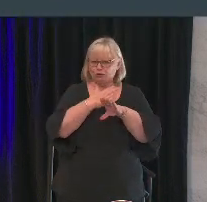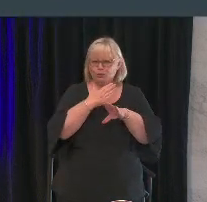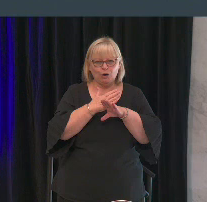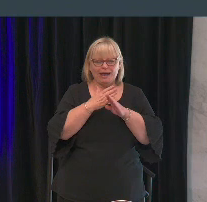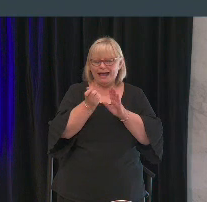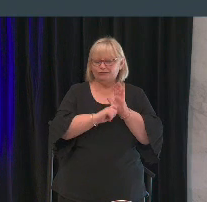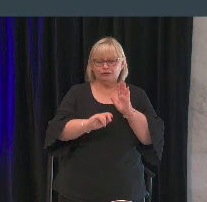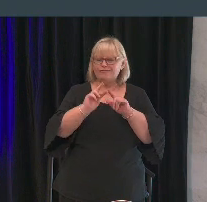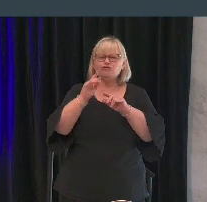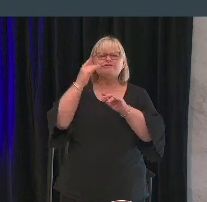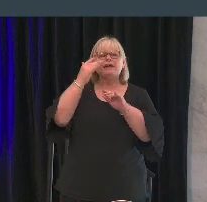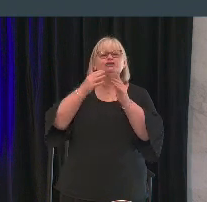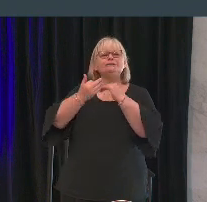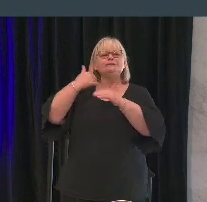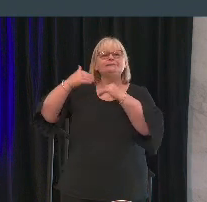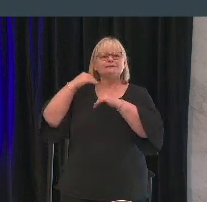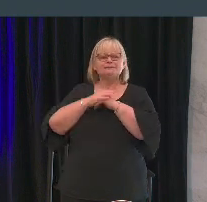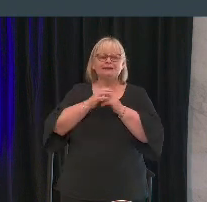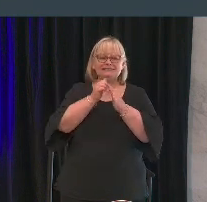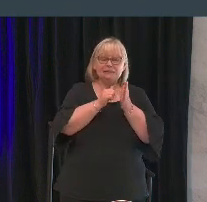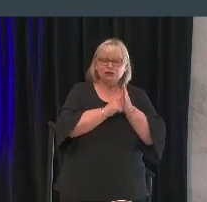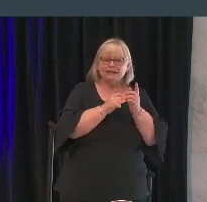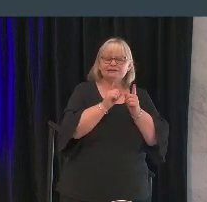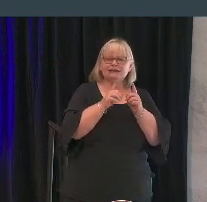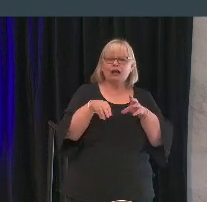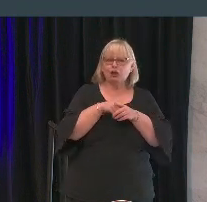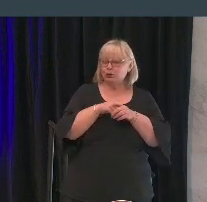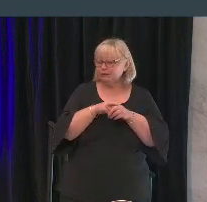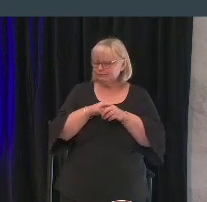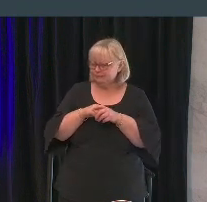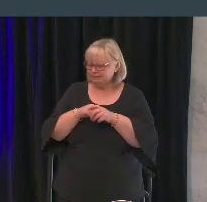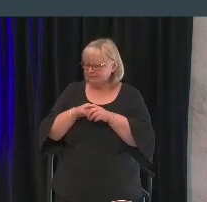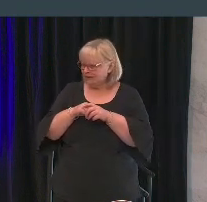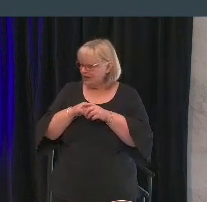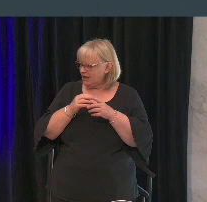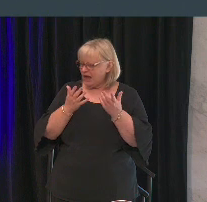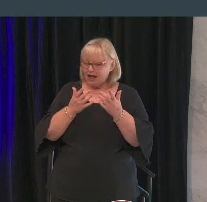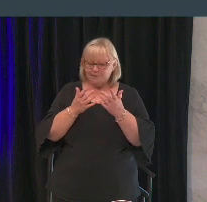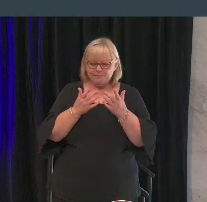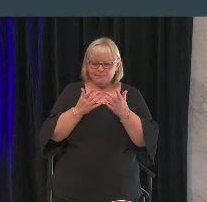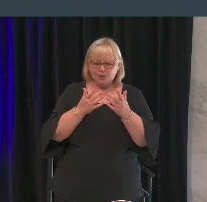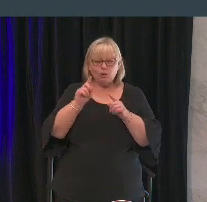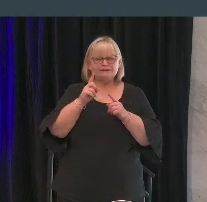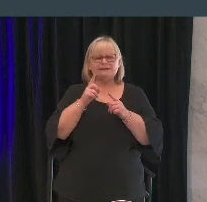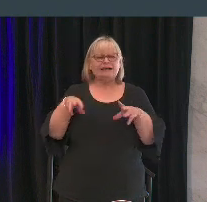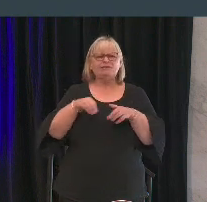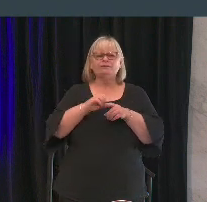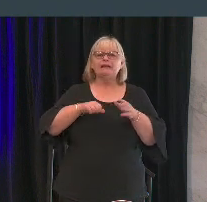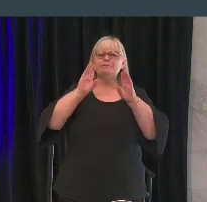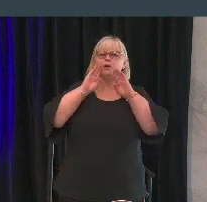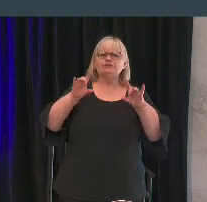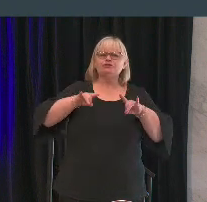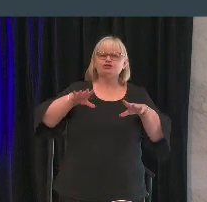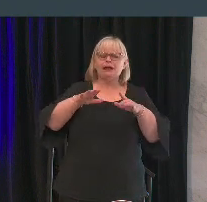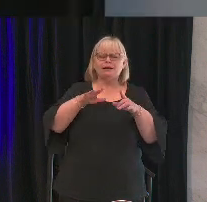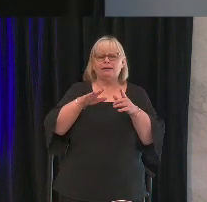literary reflections. Subjects addressed in this category confront the issues and dilemmas facing contemporary Australian society,